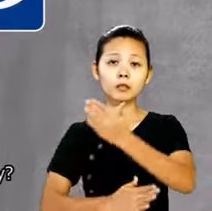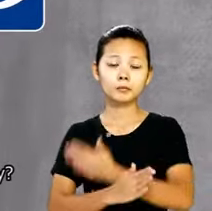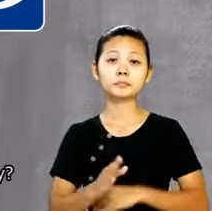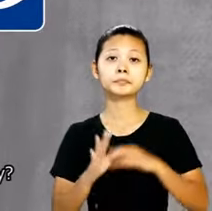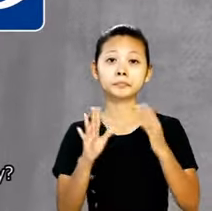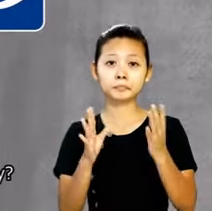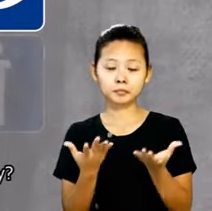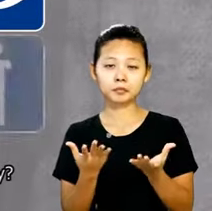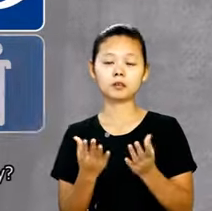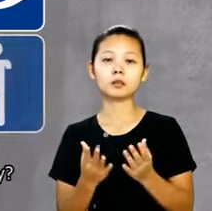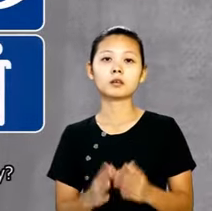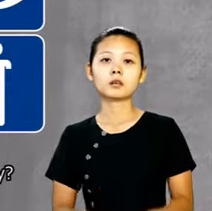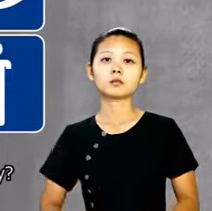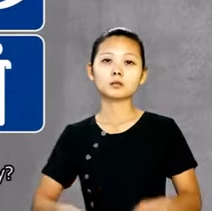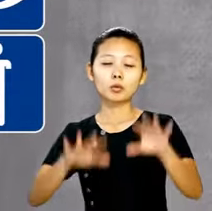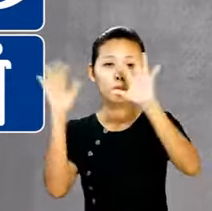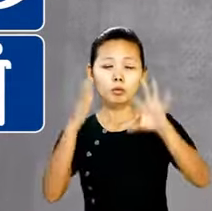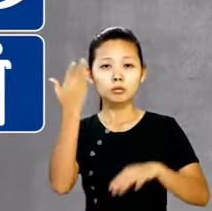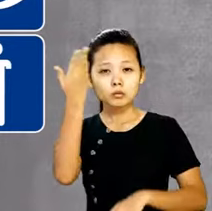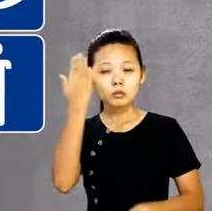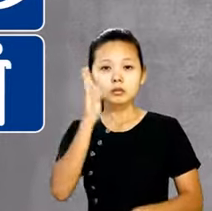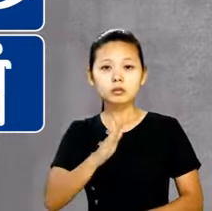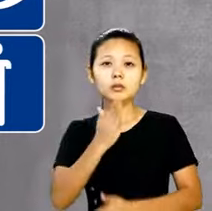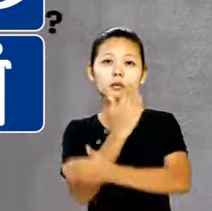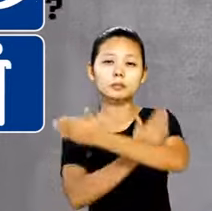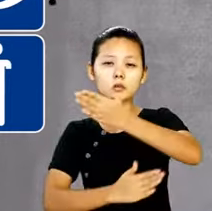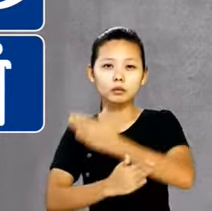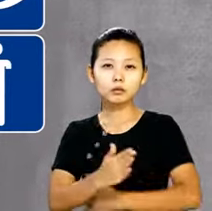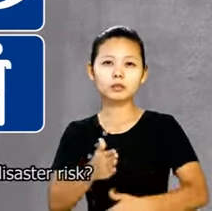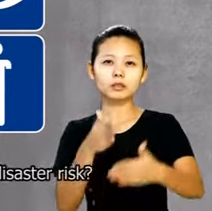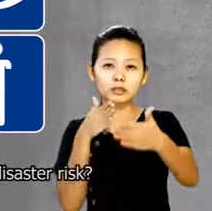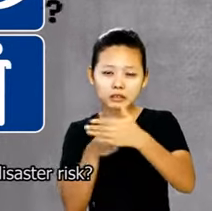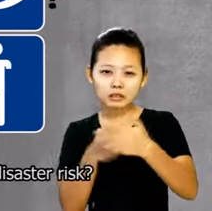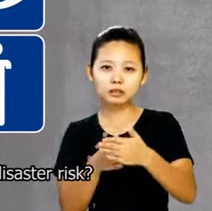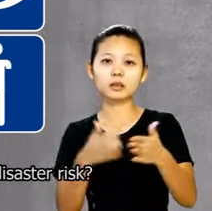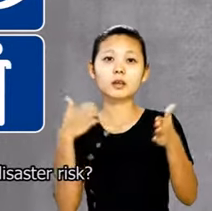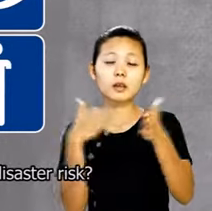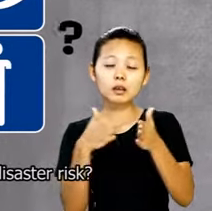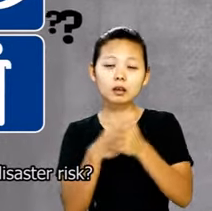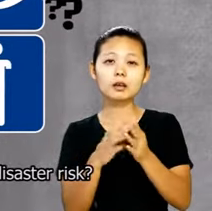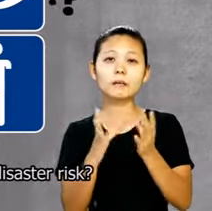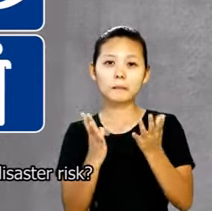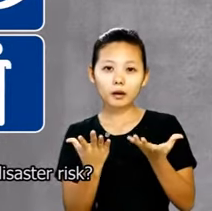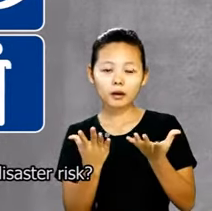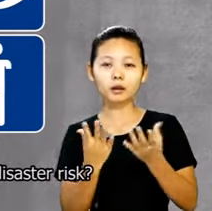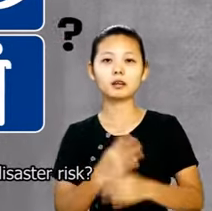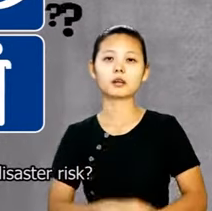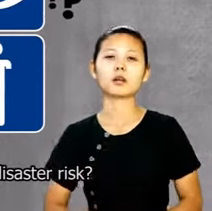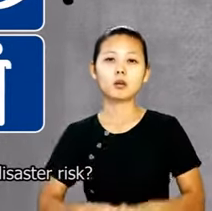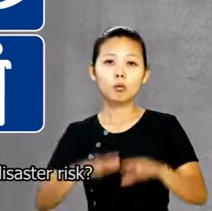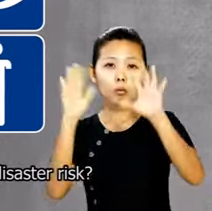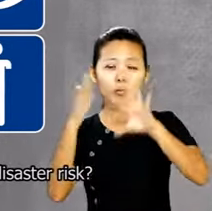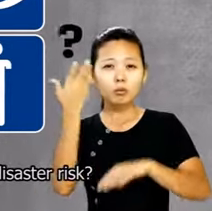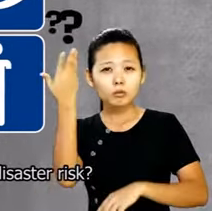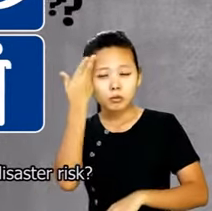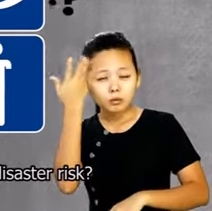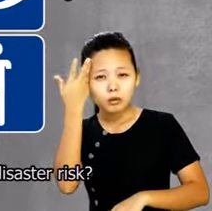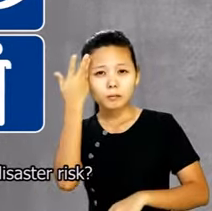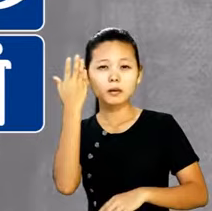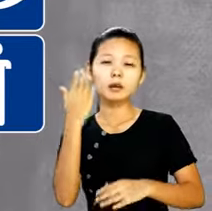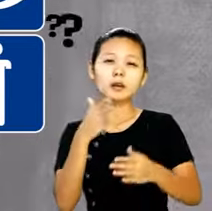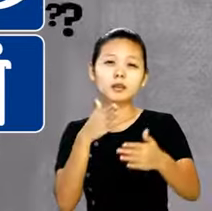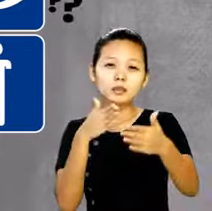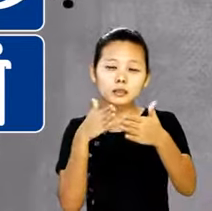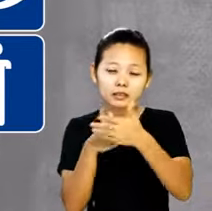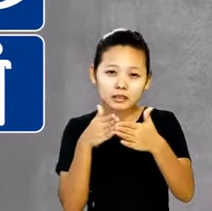You may ask, what is a disability? What are the barriers? How do we remove barriers to reduce disaster risks?